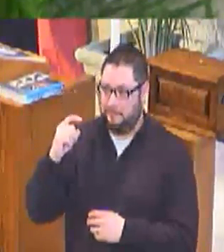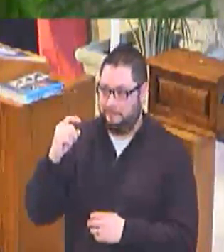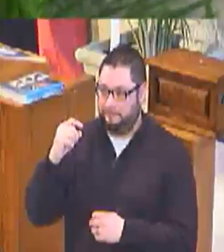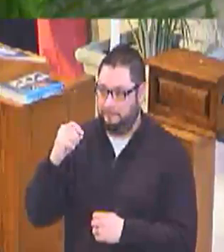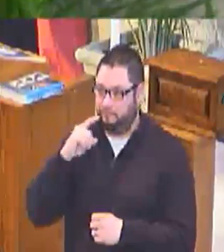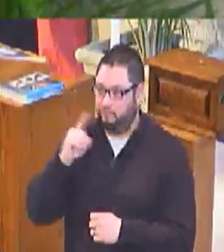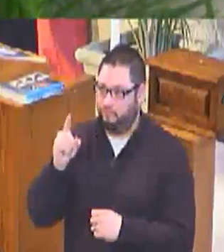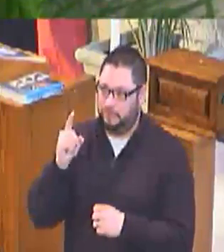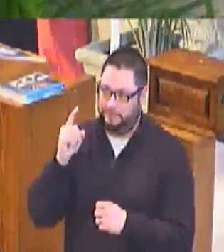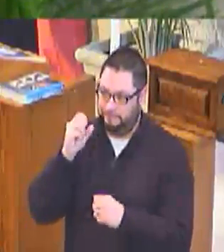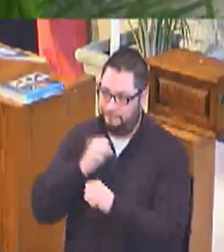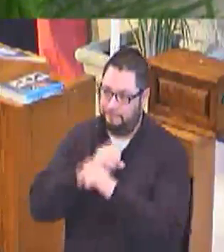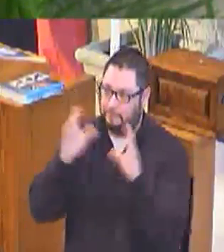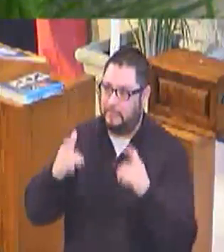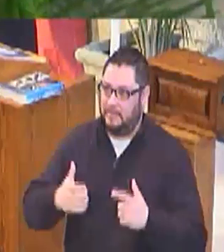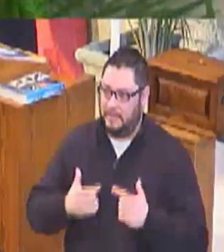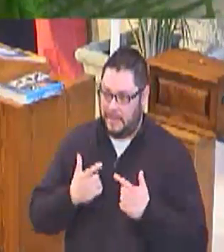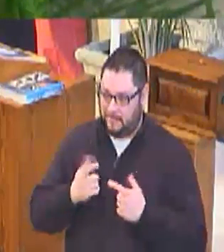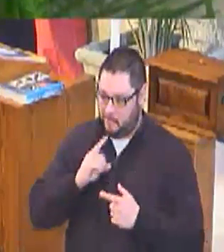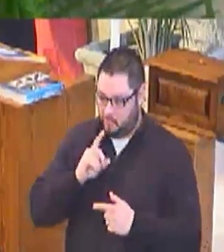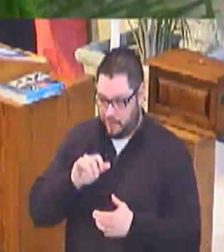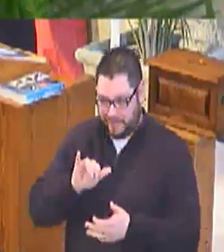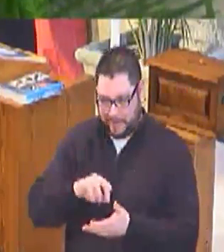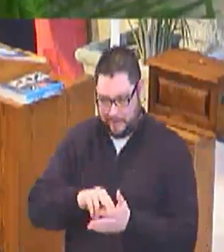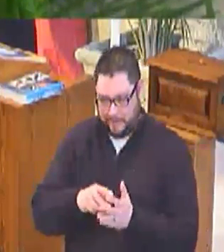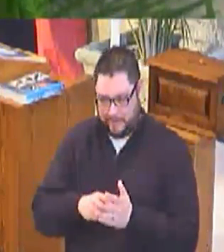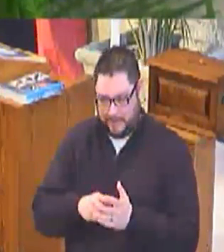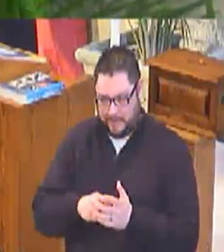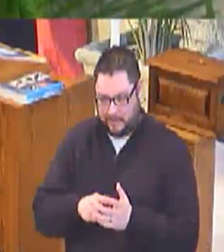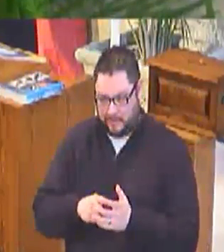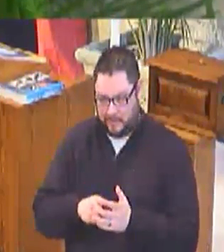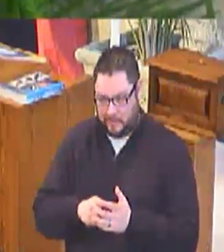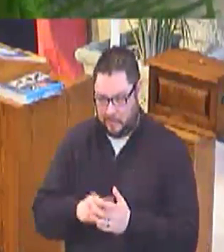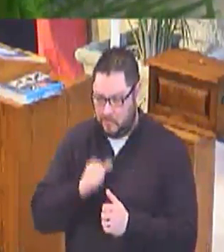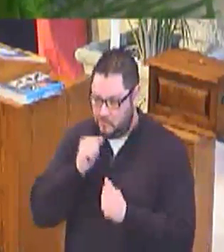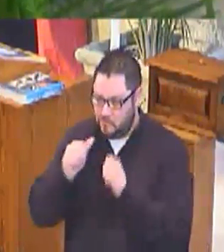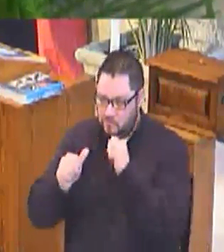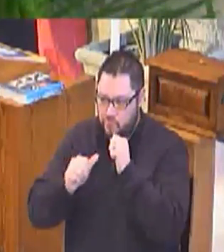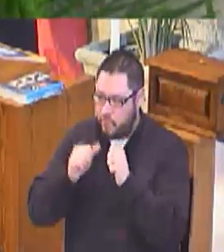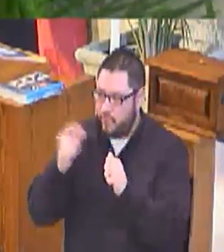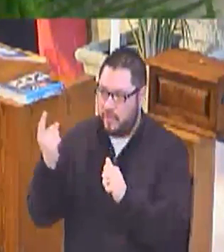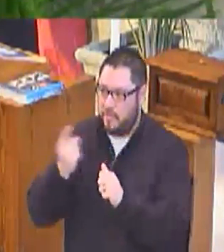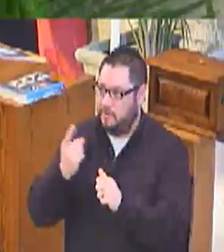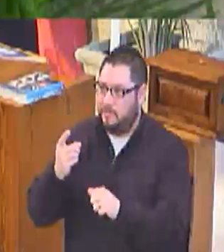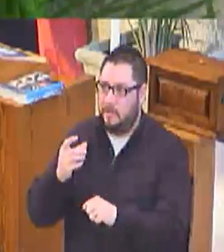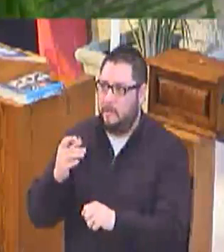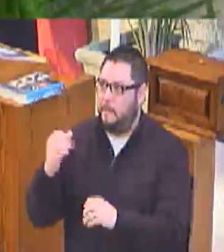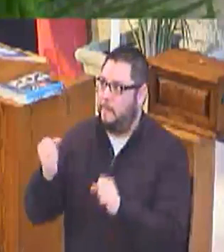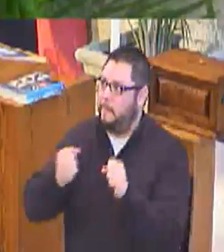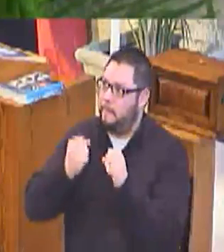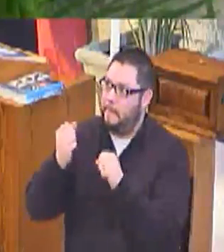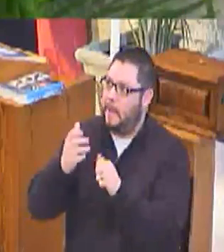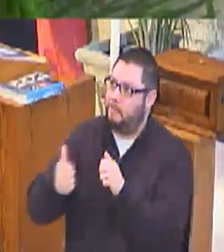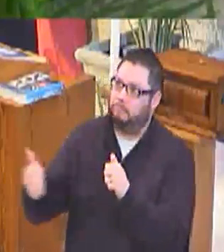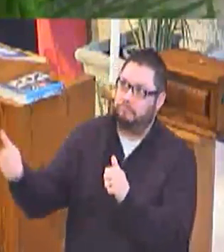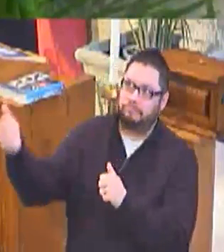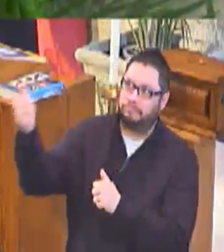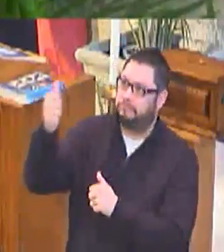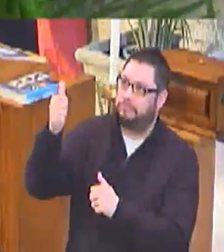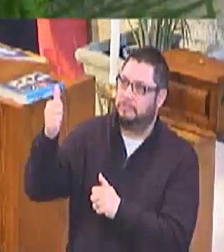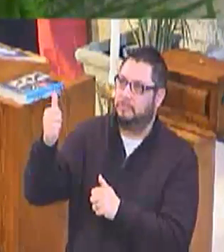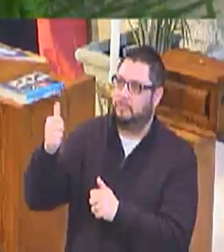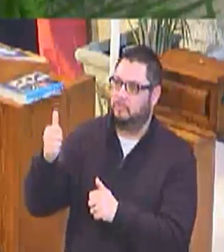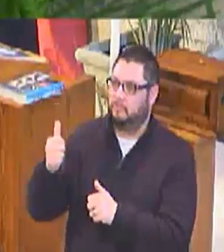is merely a denial that there is a power greater than you are, a power